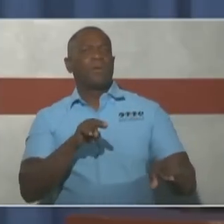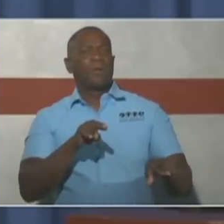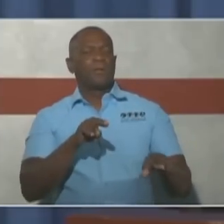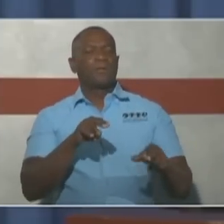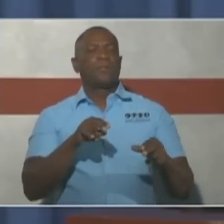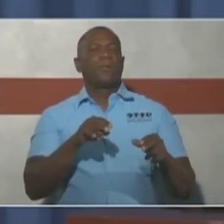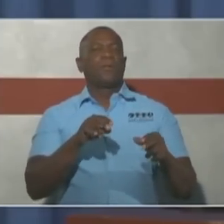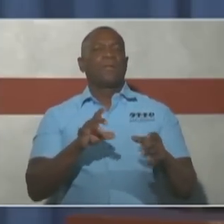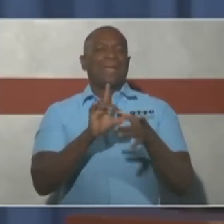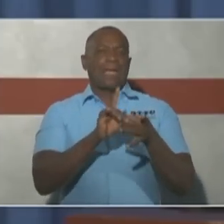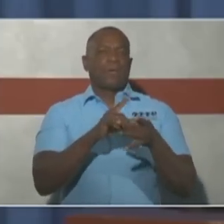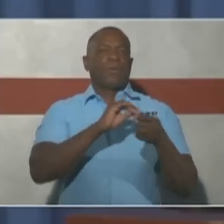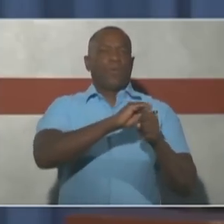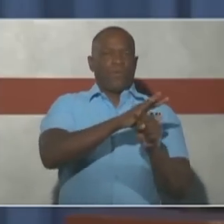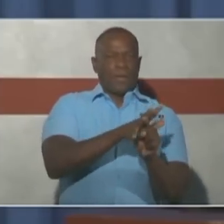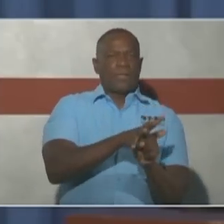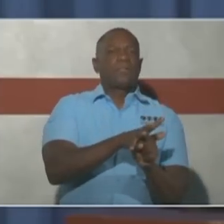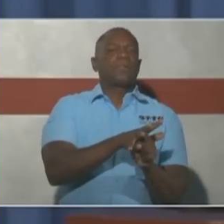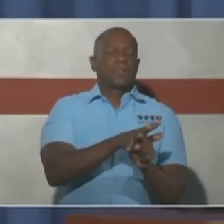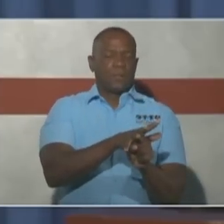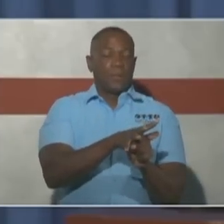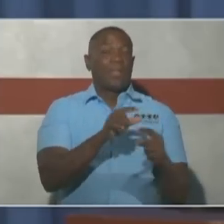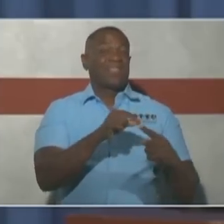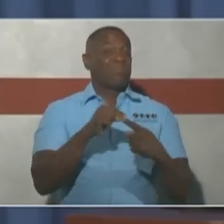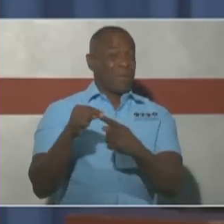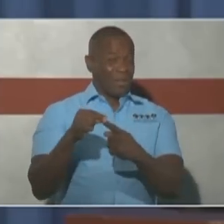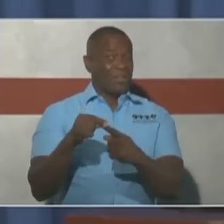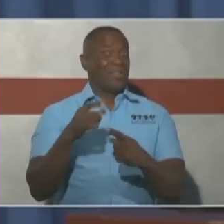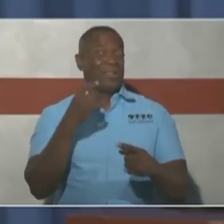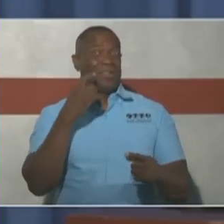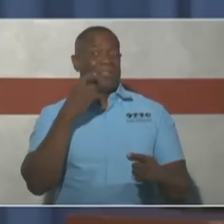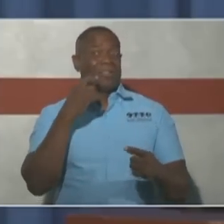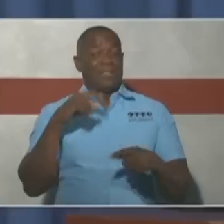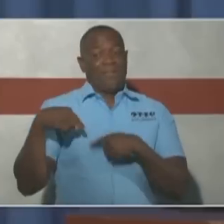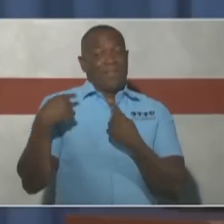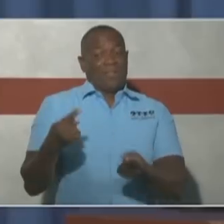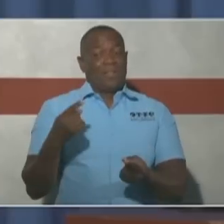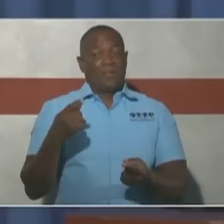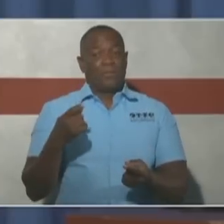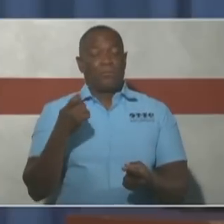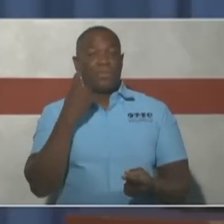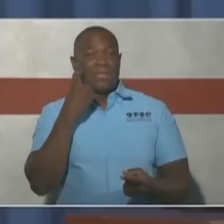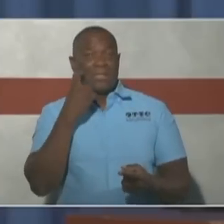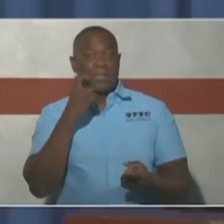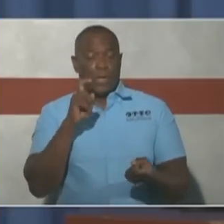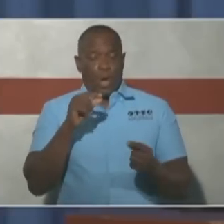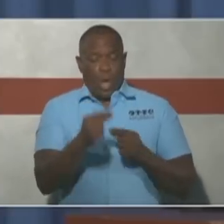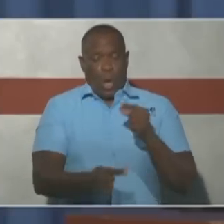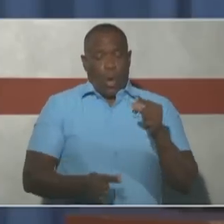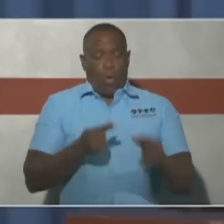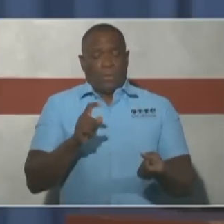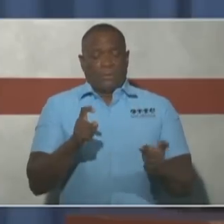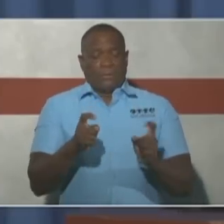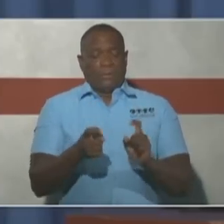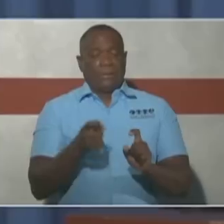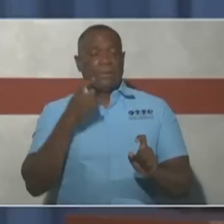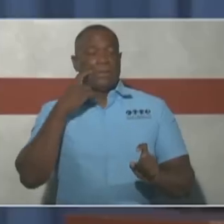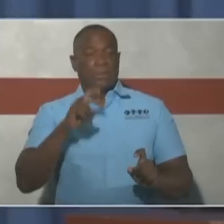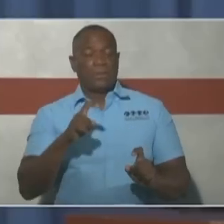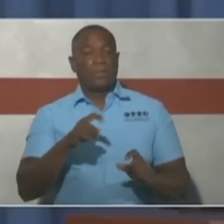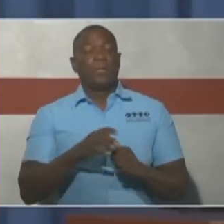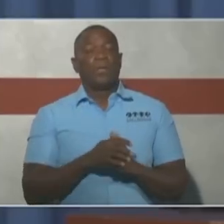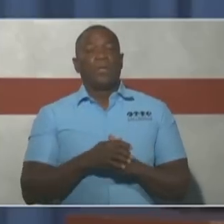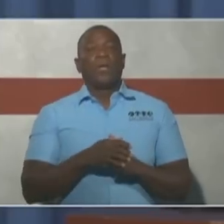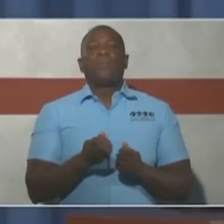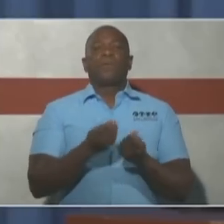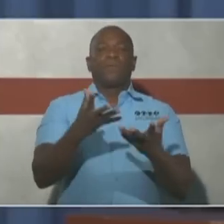share some information on the Ministry of Health's continued response to the COVID-19 pandemic, especially given